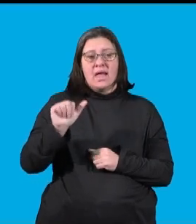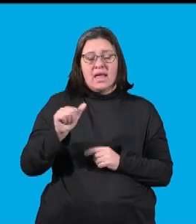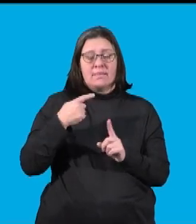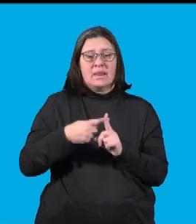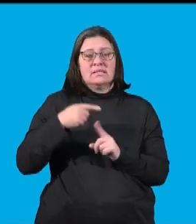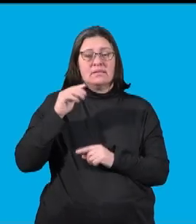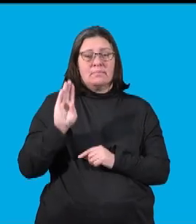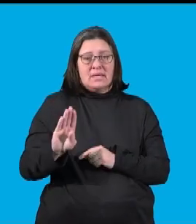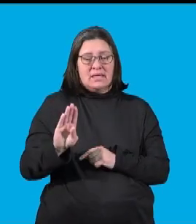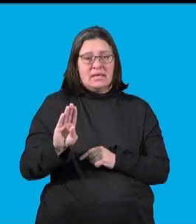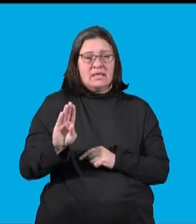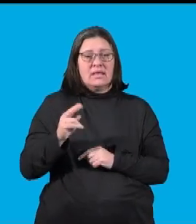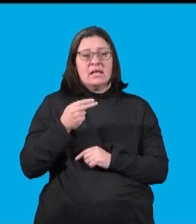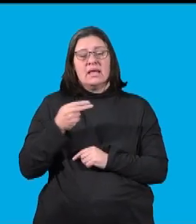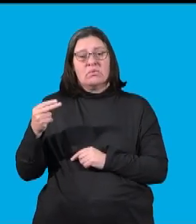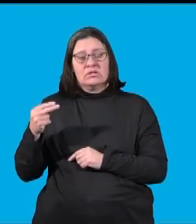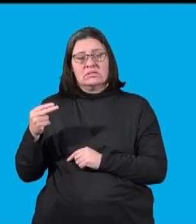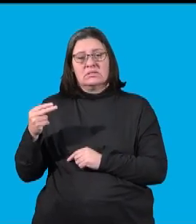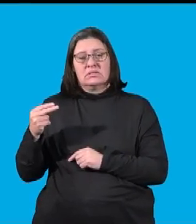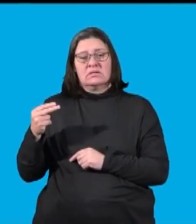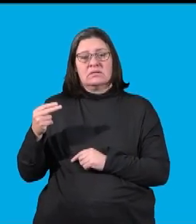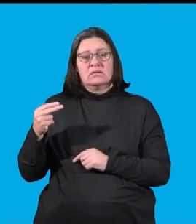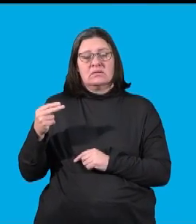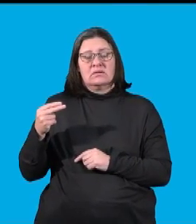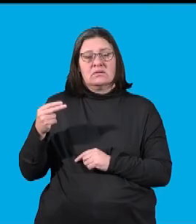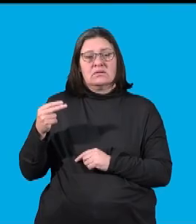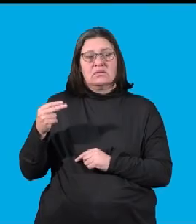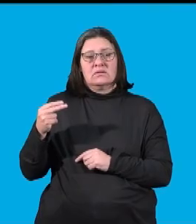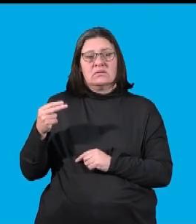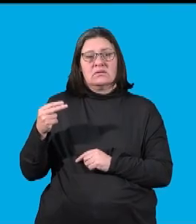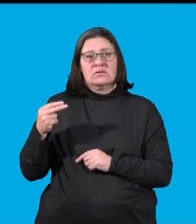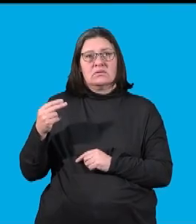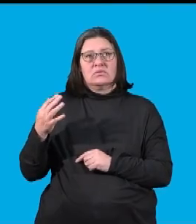4a plus b is equal to